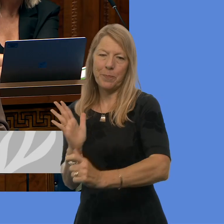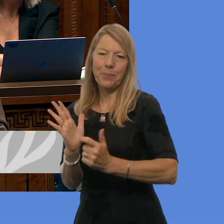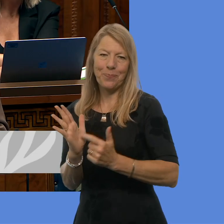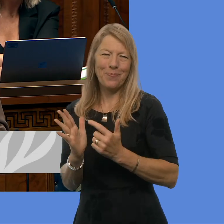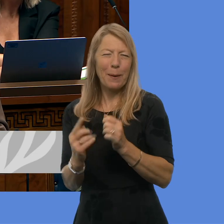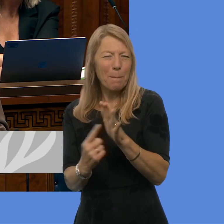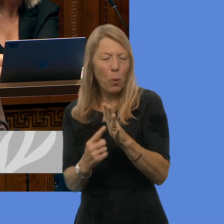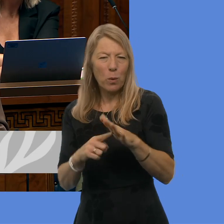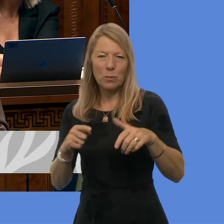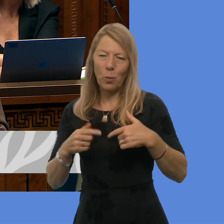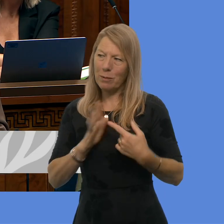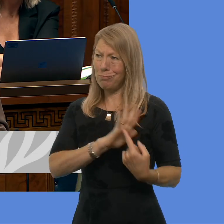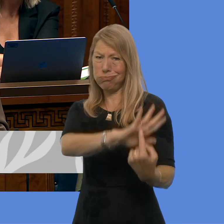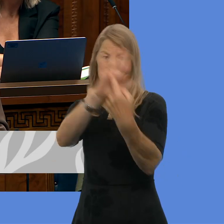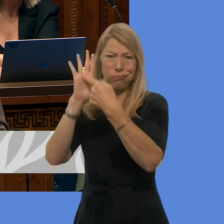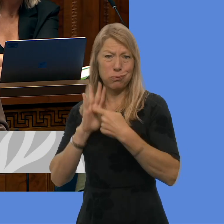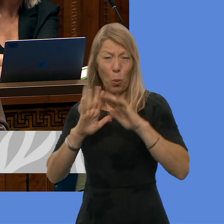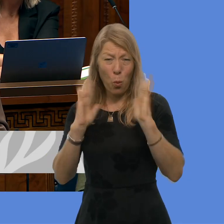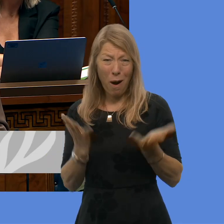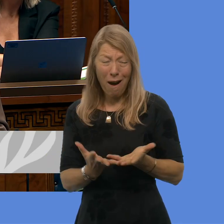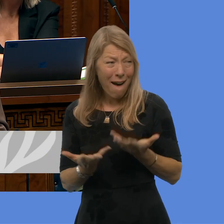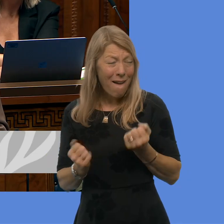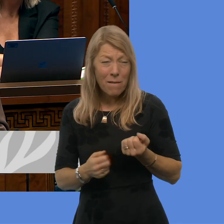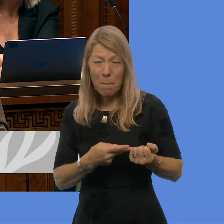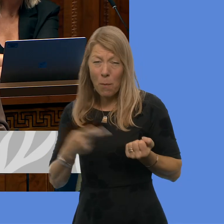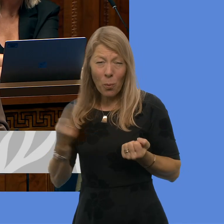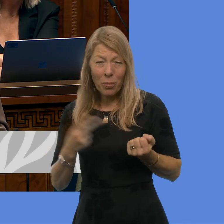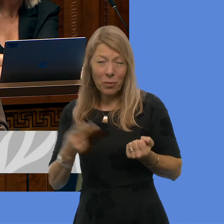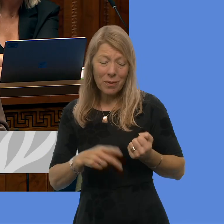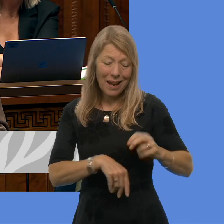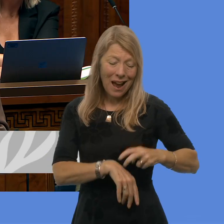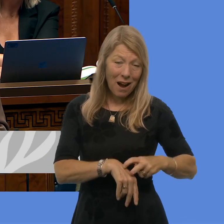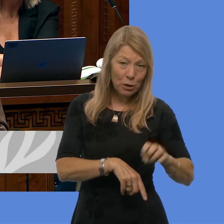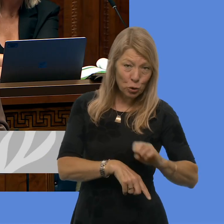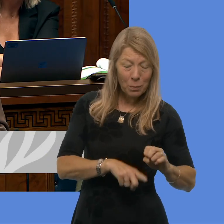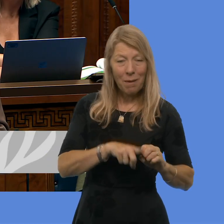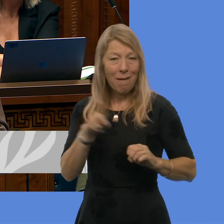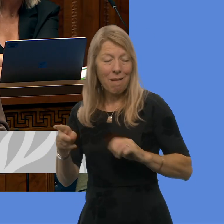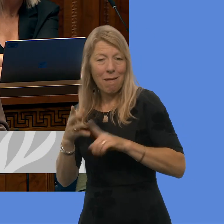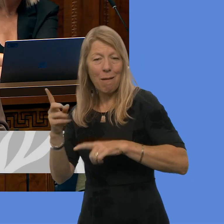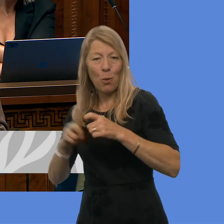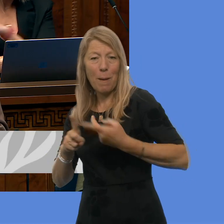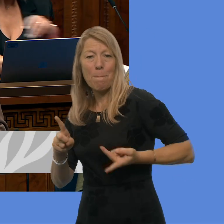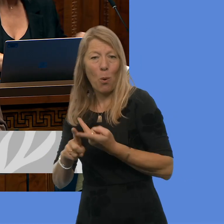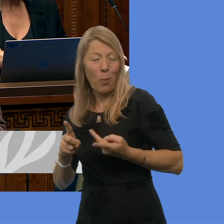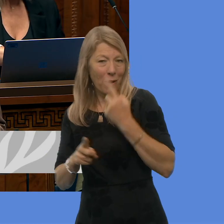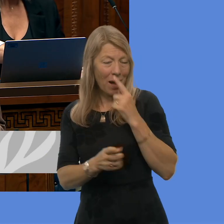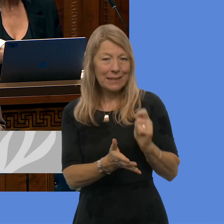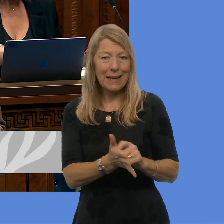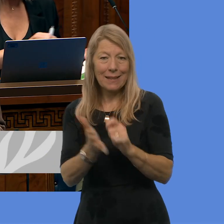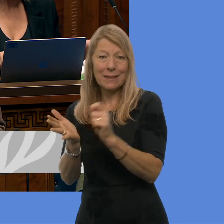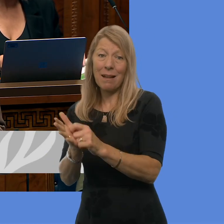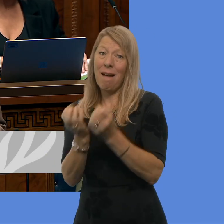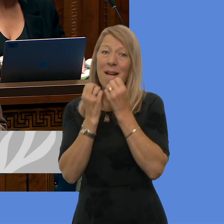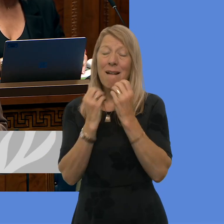access and really sell our wares. And I think at the heart of the economic strategy is to very much promote the dual market access, and we continue to see benefits of